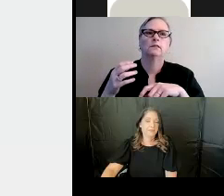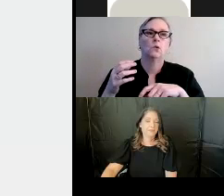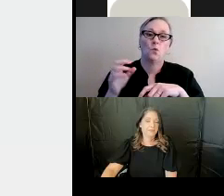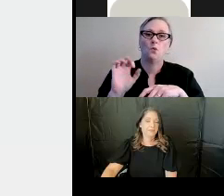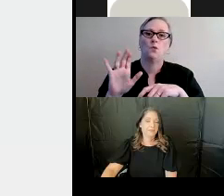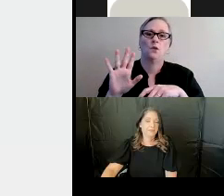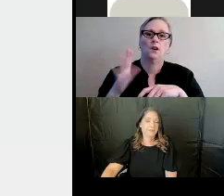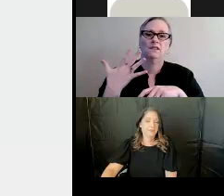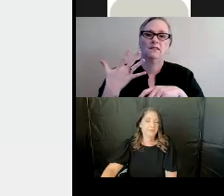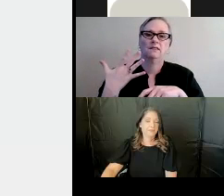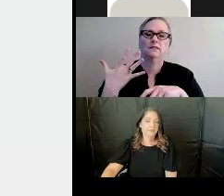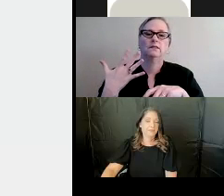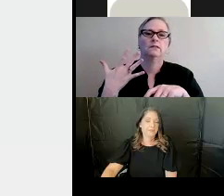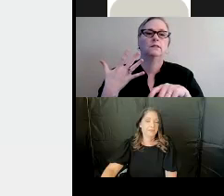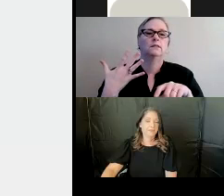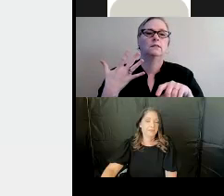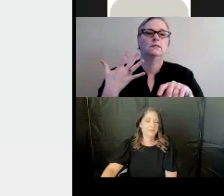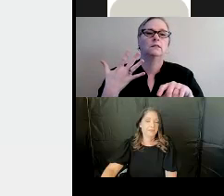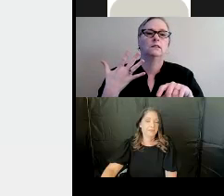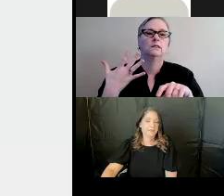C? So the answer would be